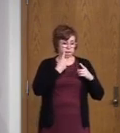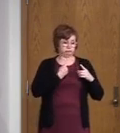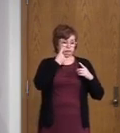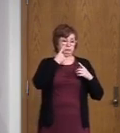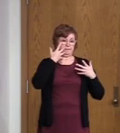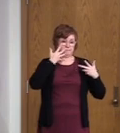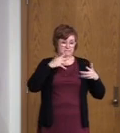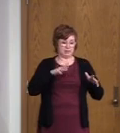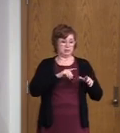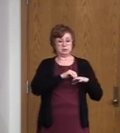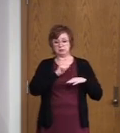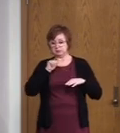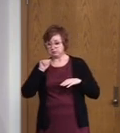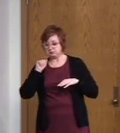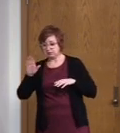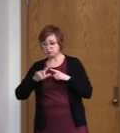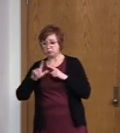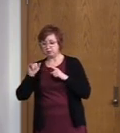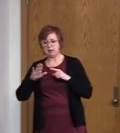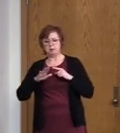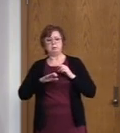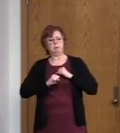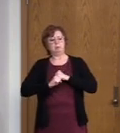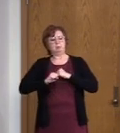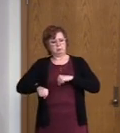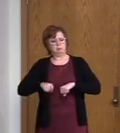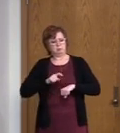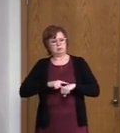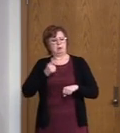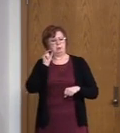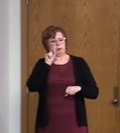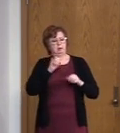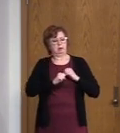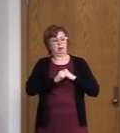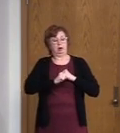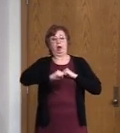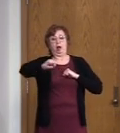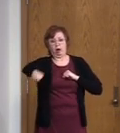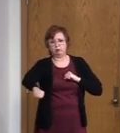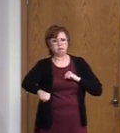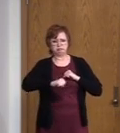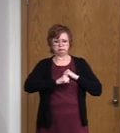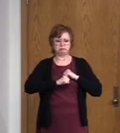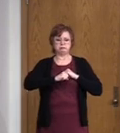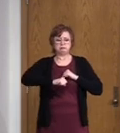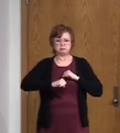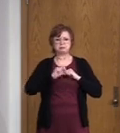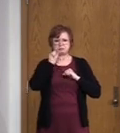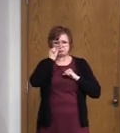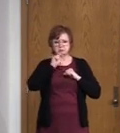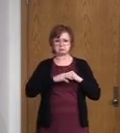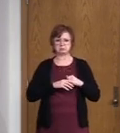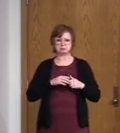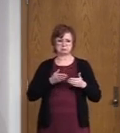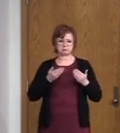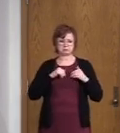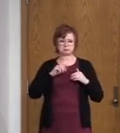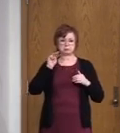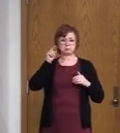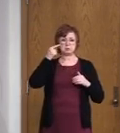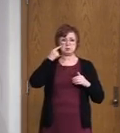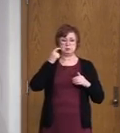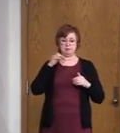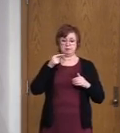labs, but certainly work to prioritize that. And I might just add into that our Minister of Government Relations is on